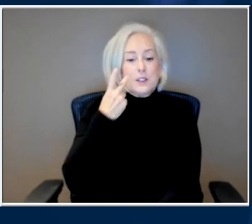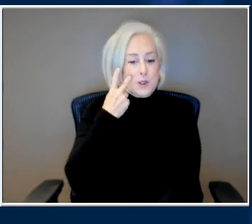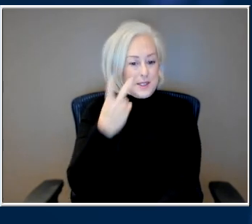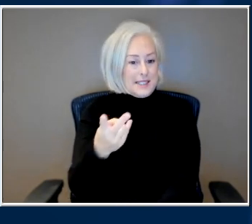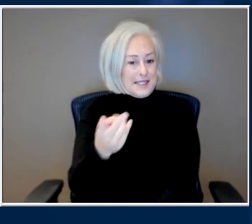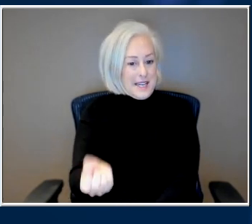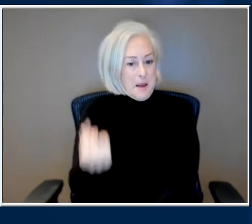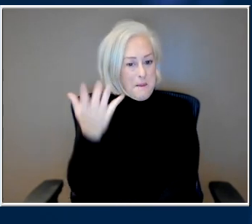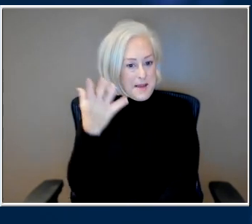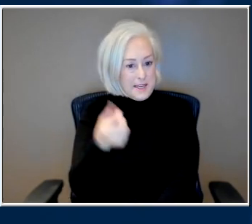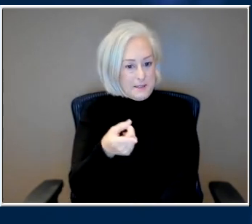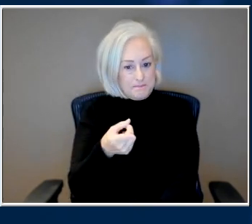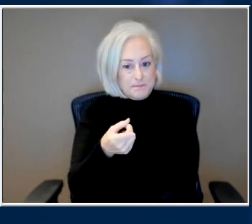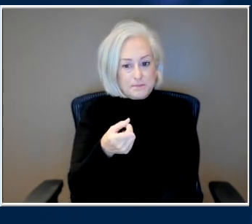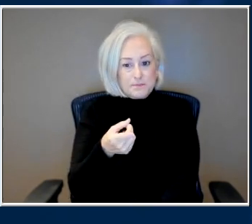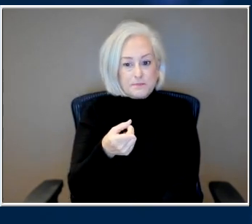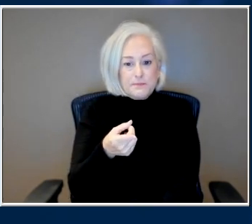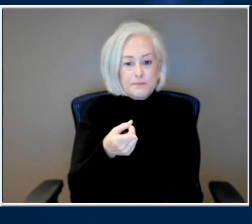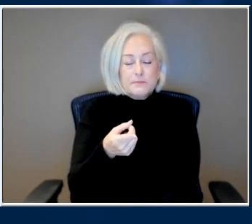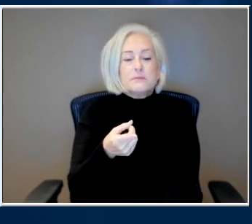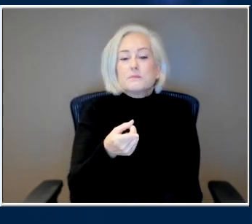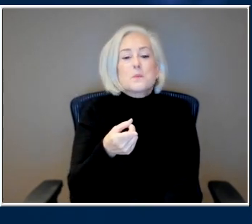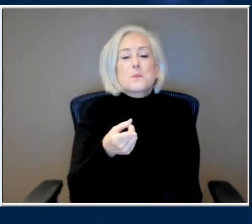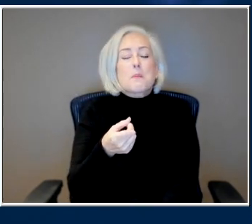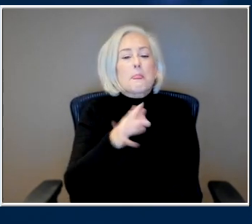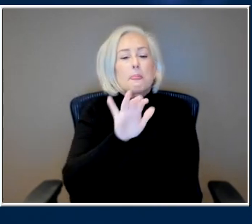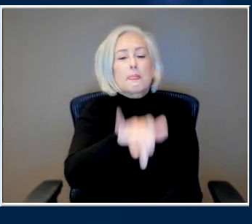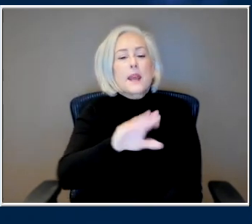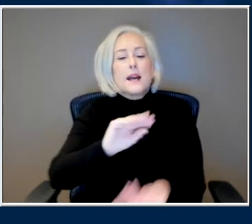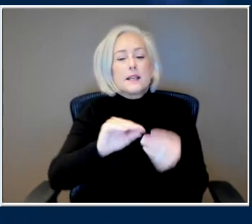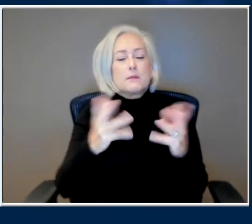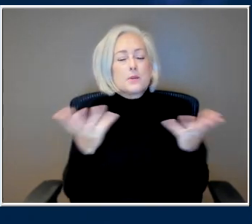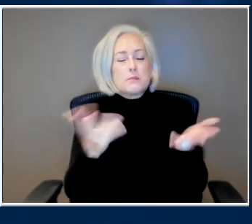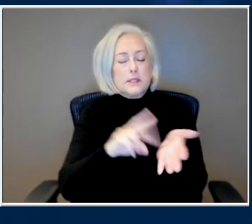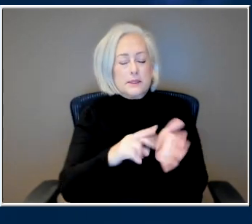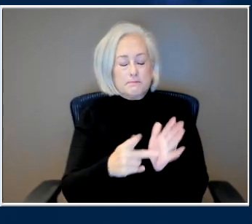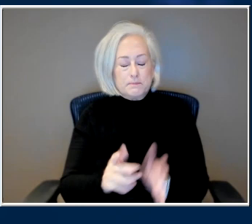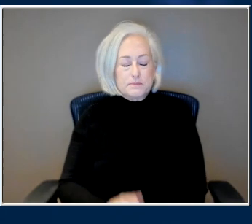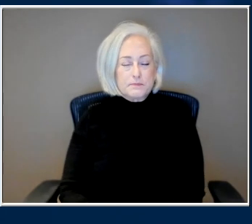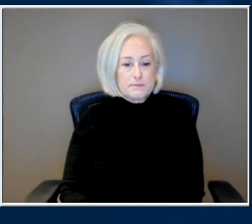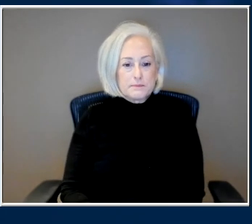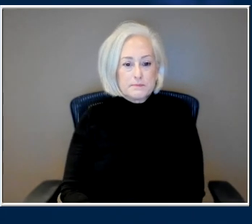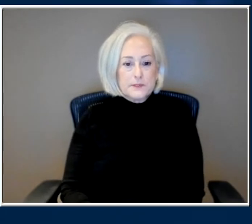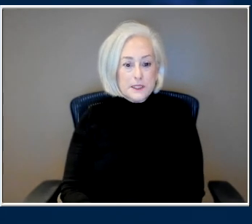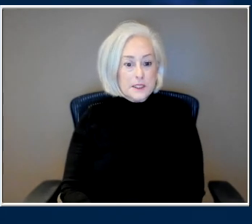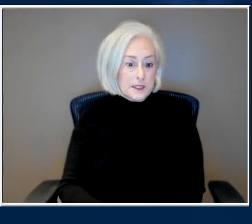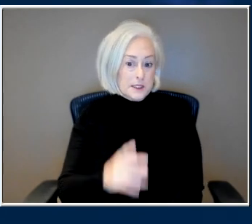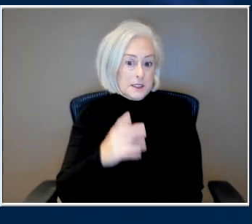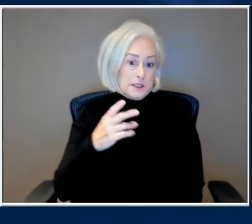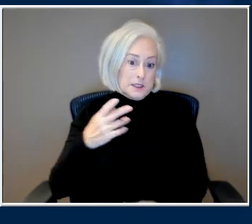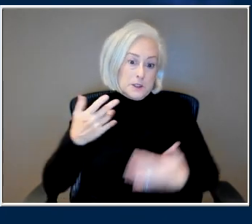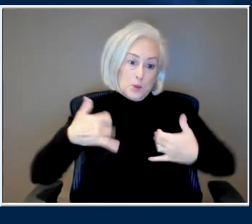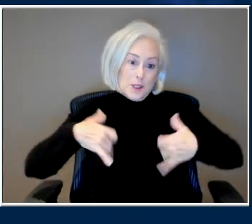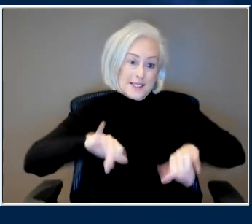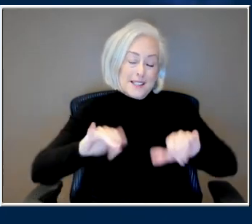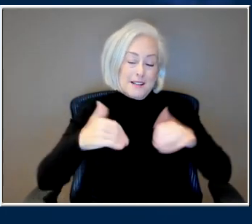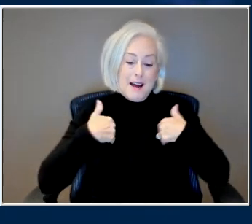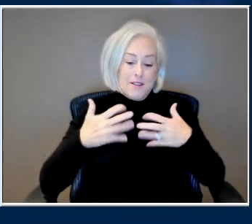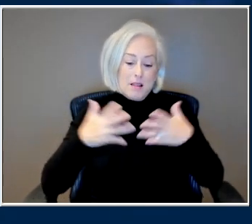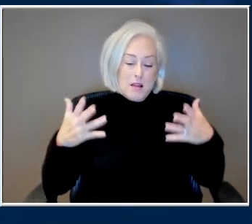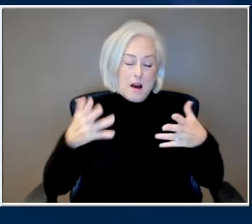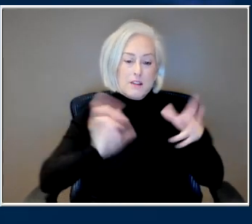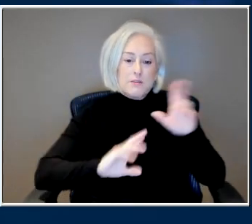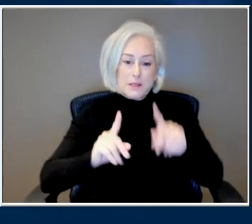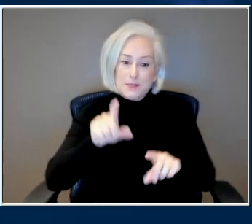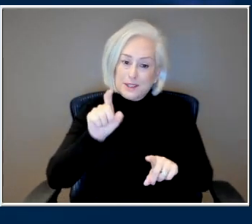with you. What do the numbers mean? So the numbers show us that there's still a great need of patients that need liver transplant here